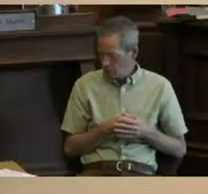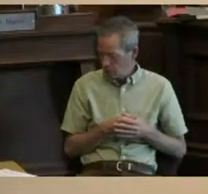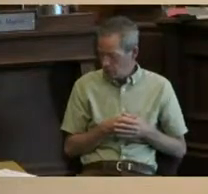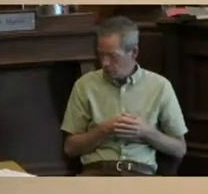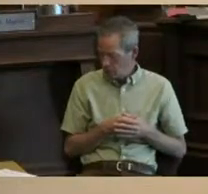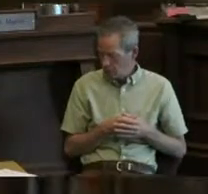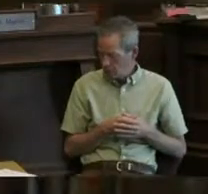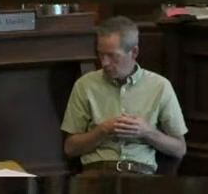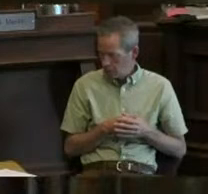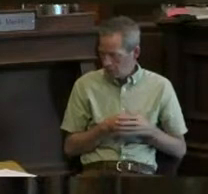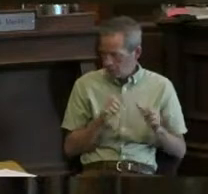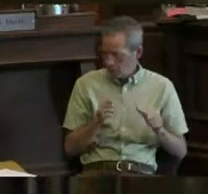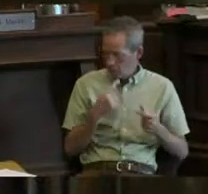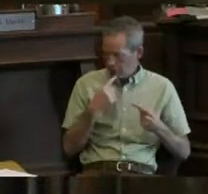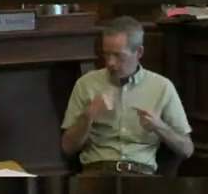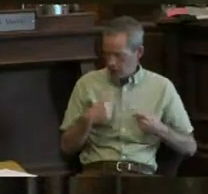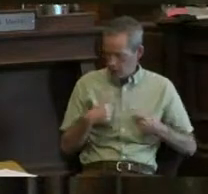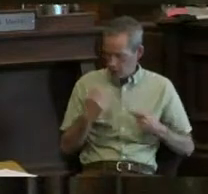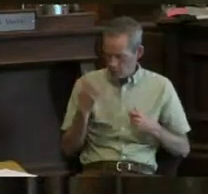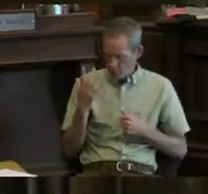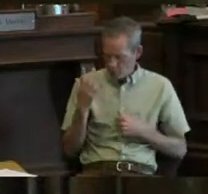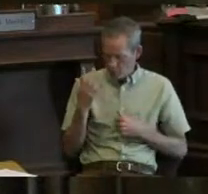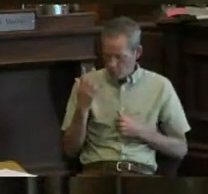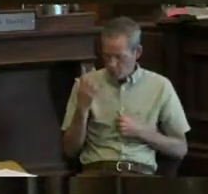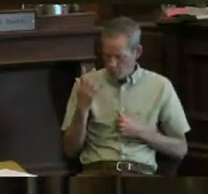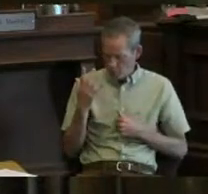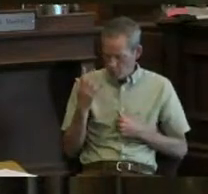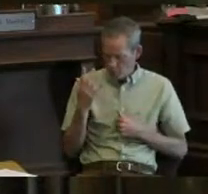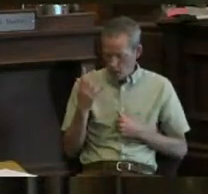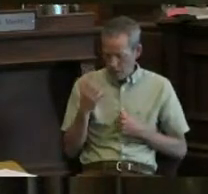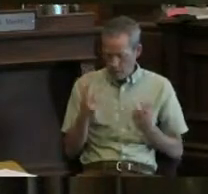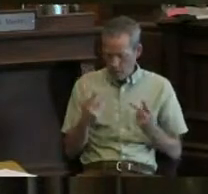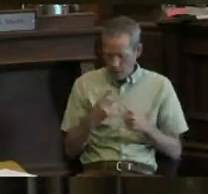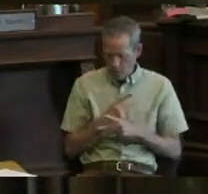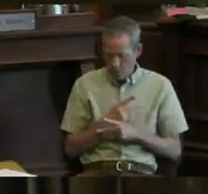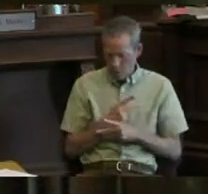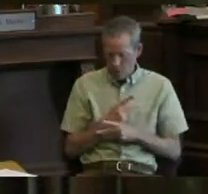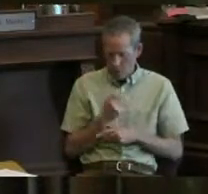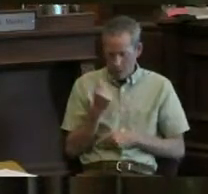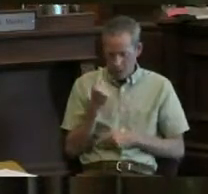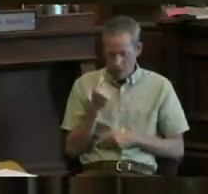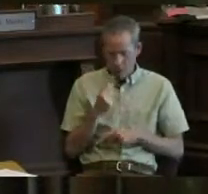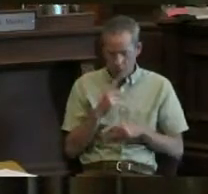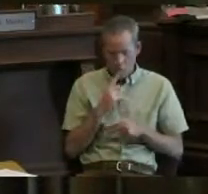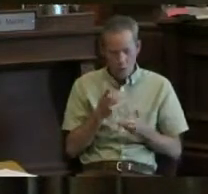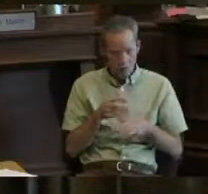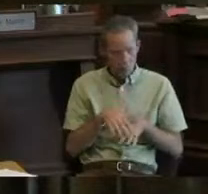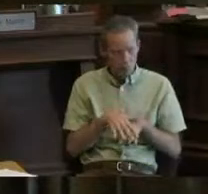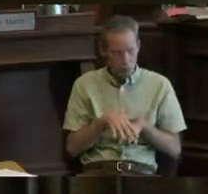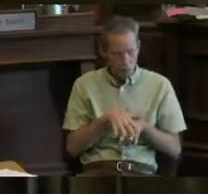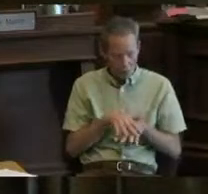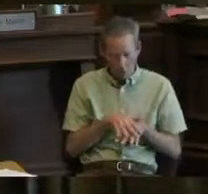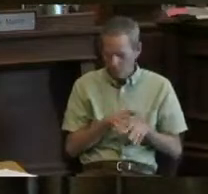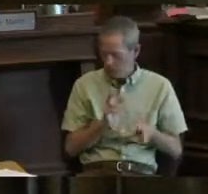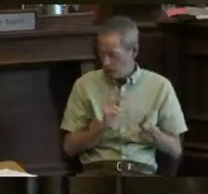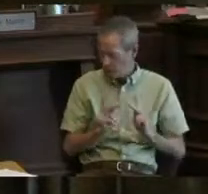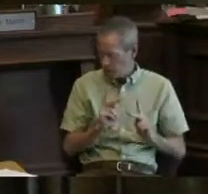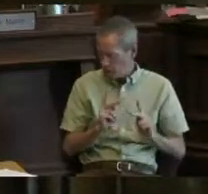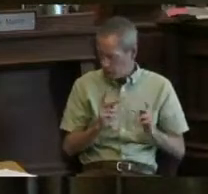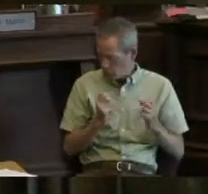if you can just share with us the sensibility for making that road tighter. I get it, it's to slow people down, but